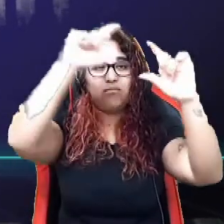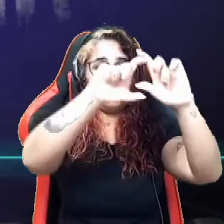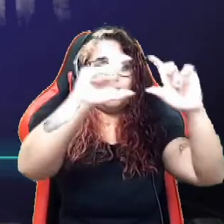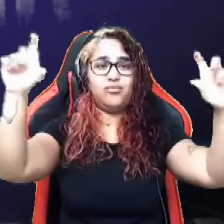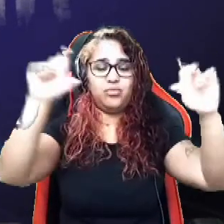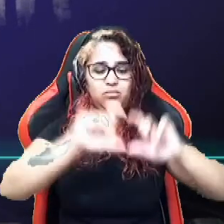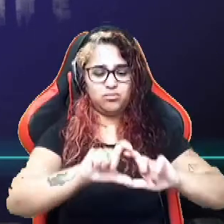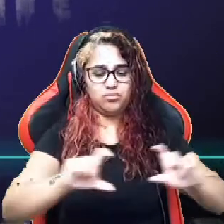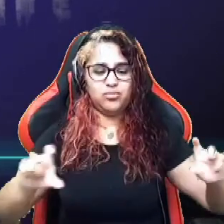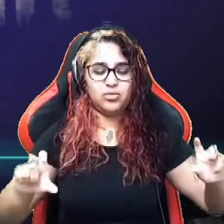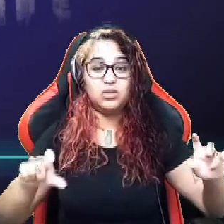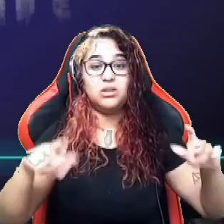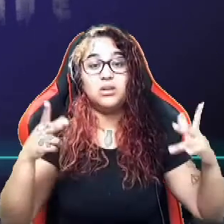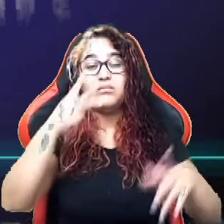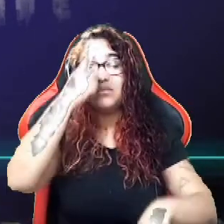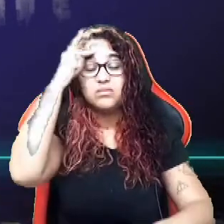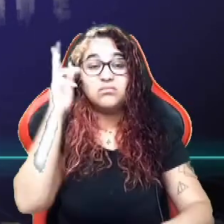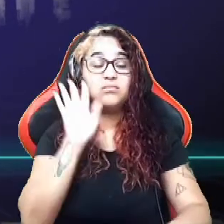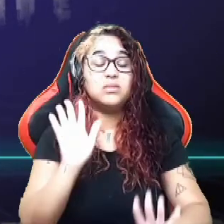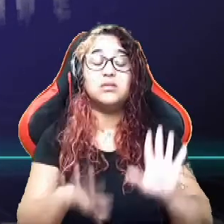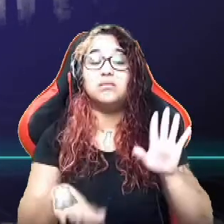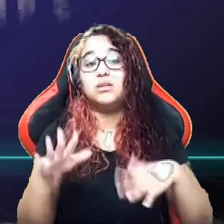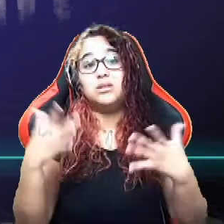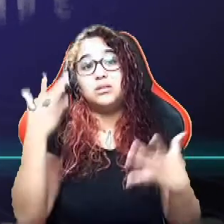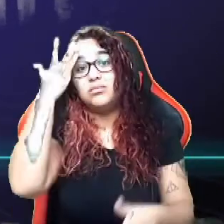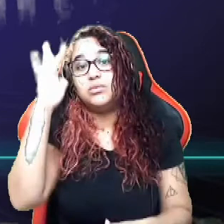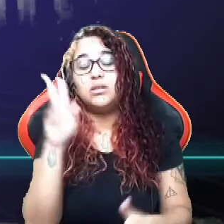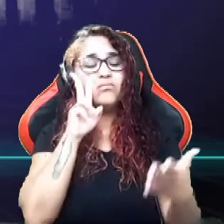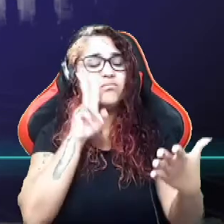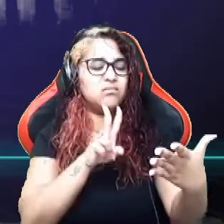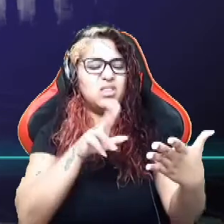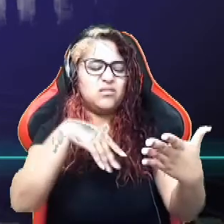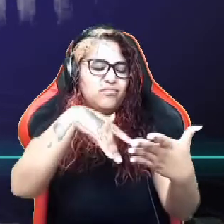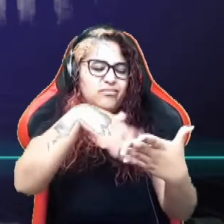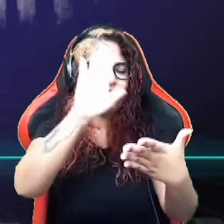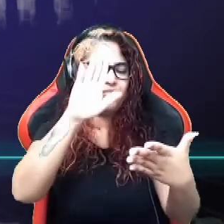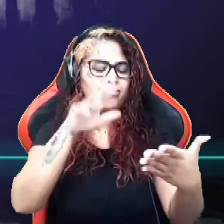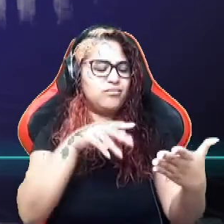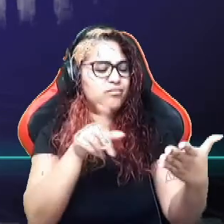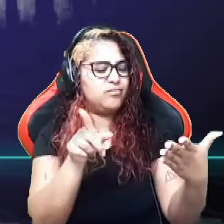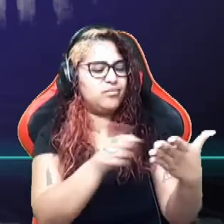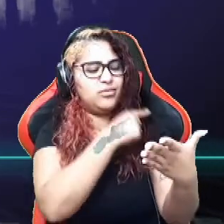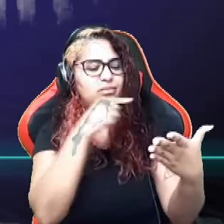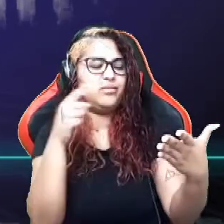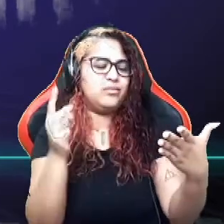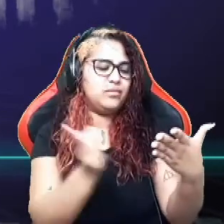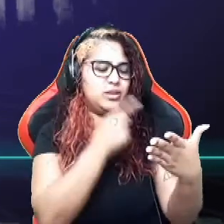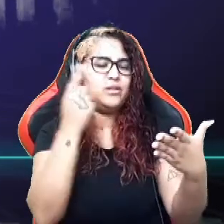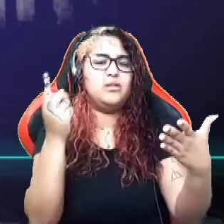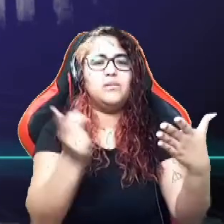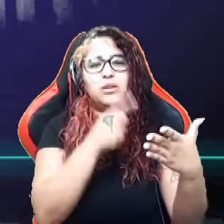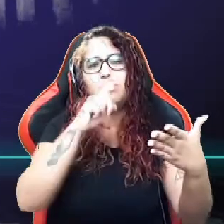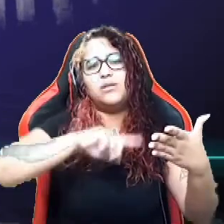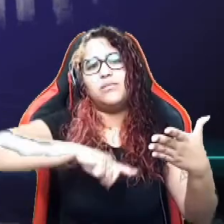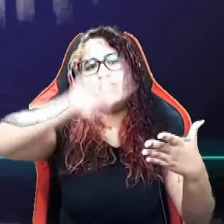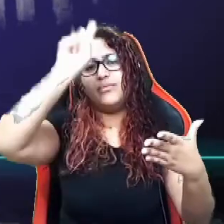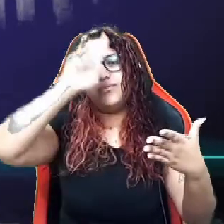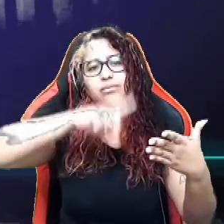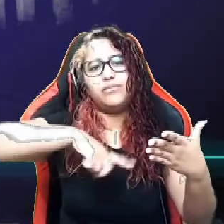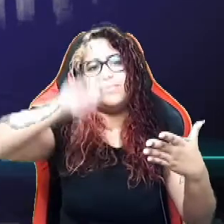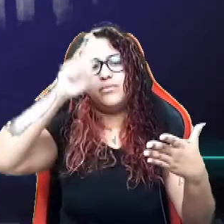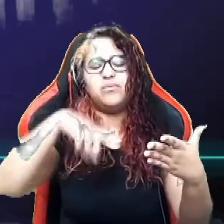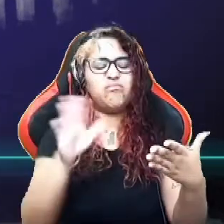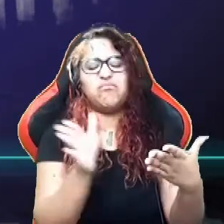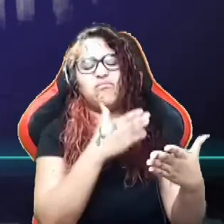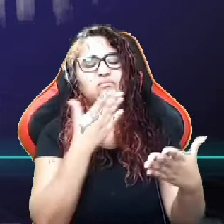to have the edges at the top and at the bottom. And this is not going to be as engaging. Users may skip